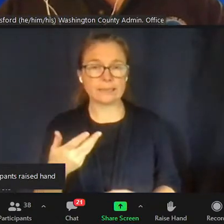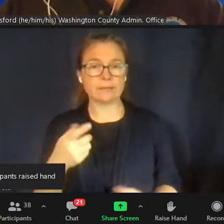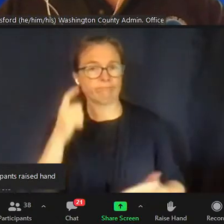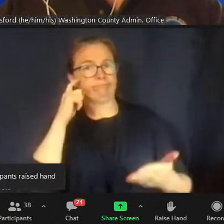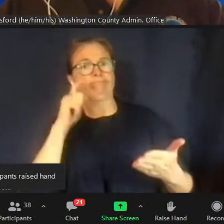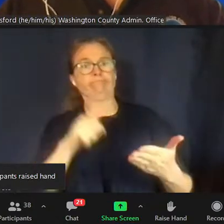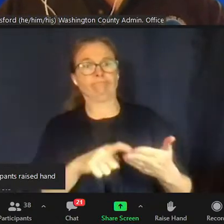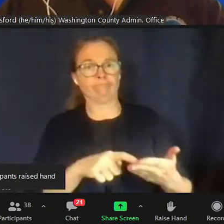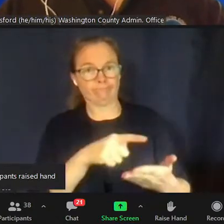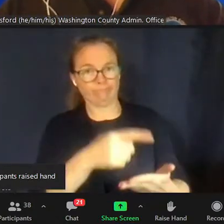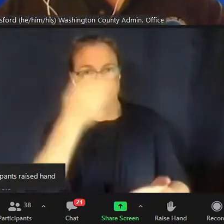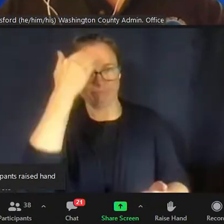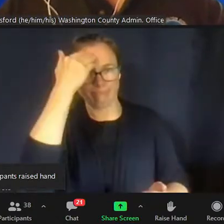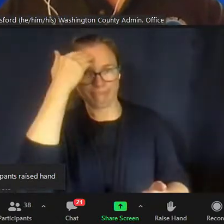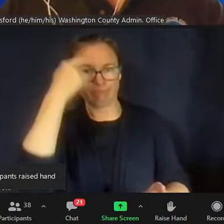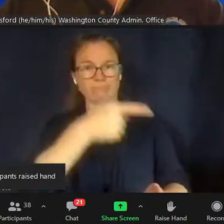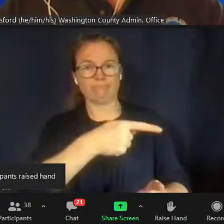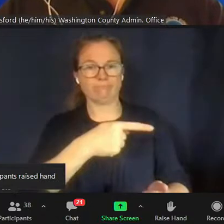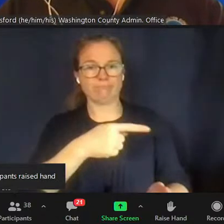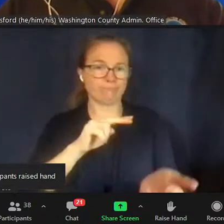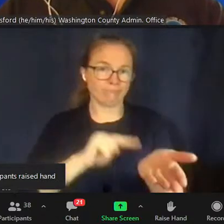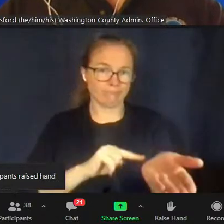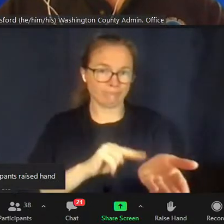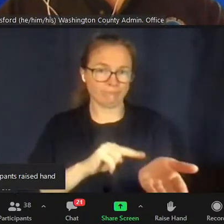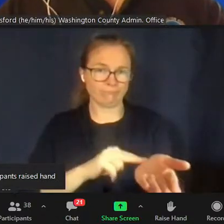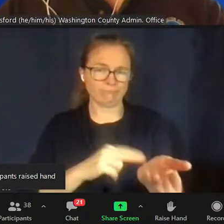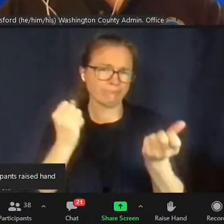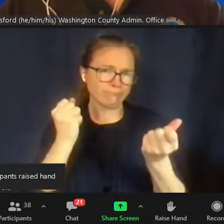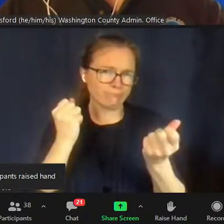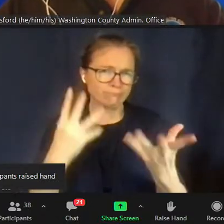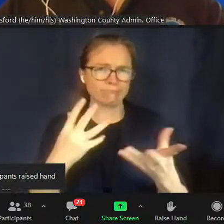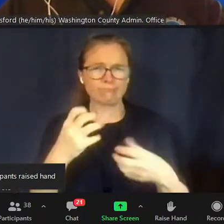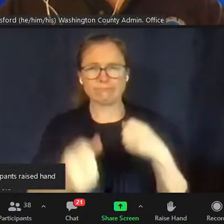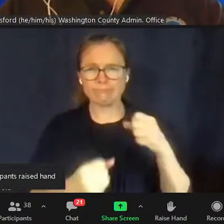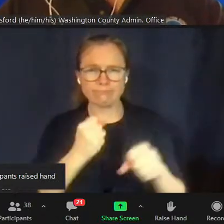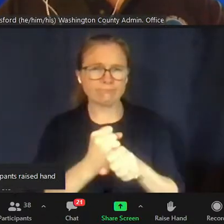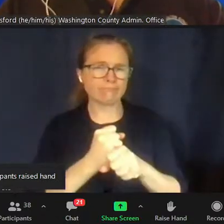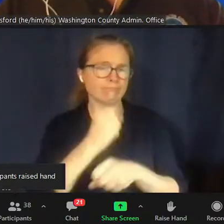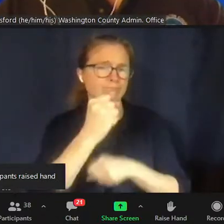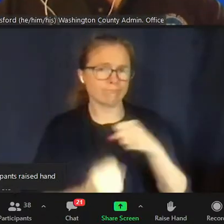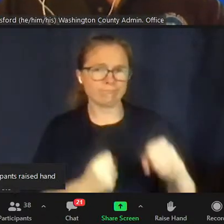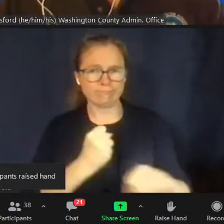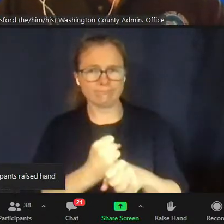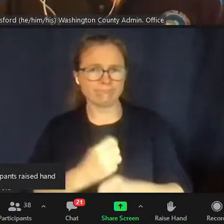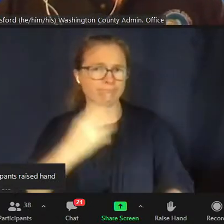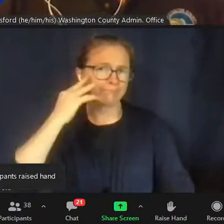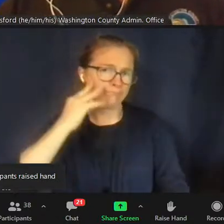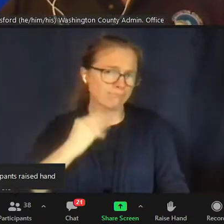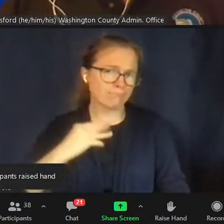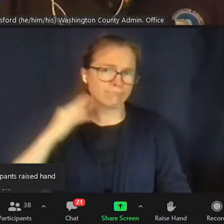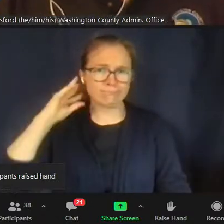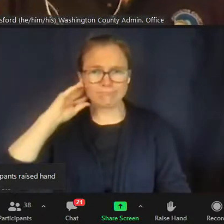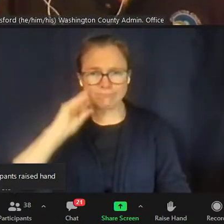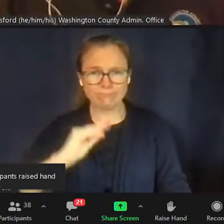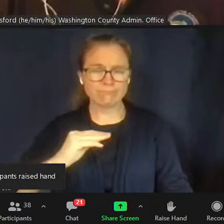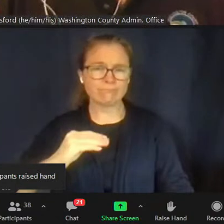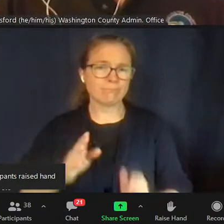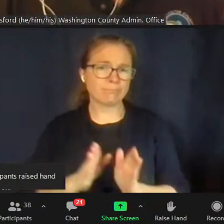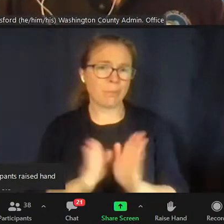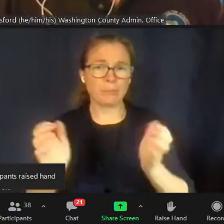recognized public health nurse with decades of experience in public service. We are